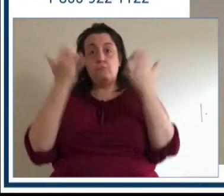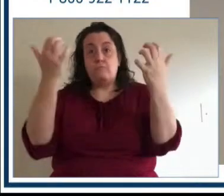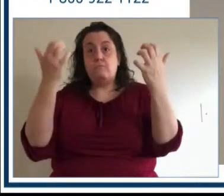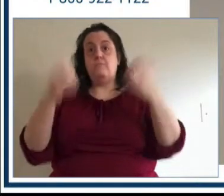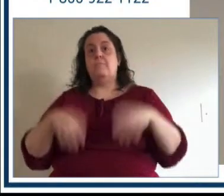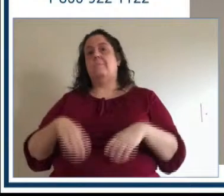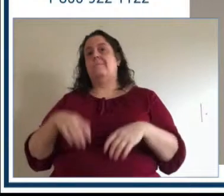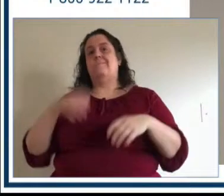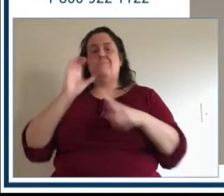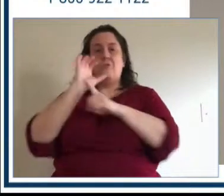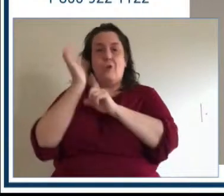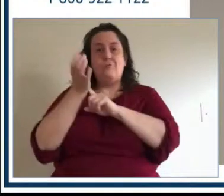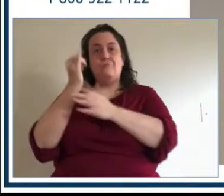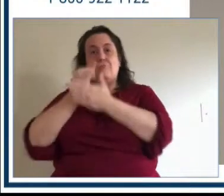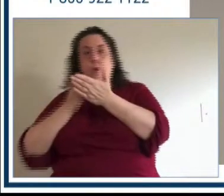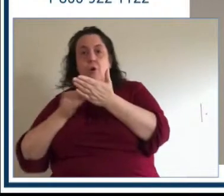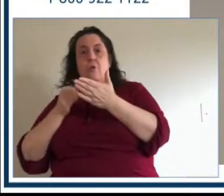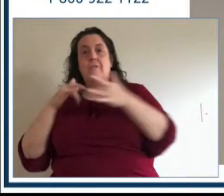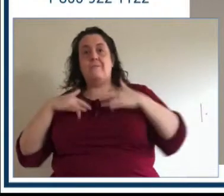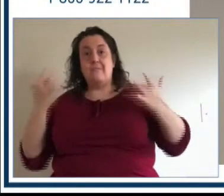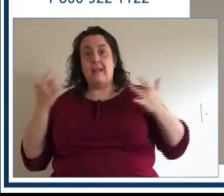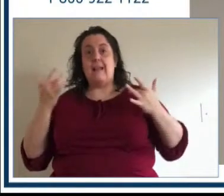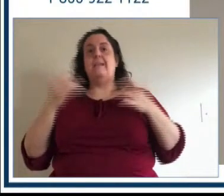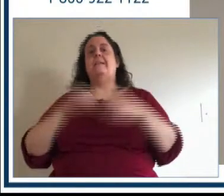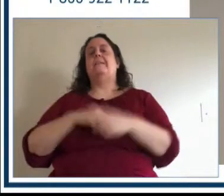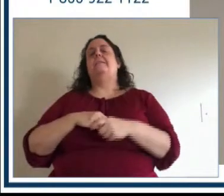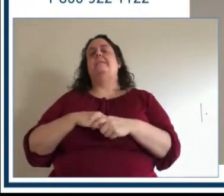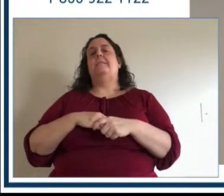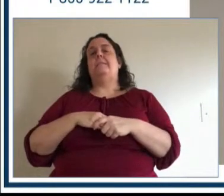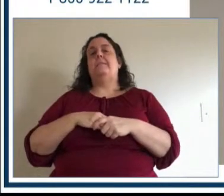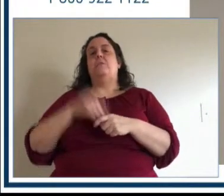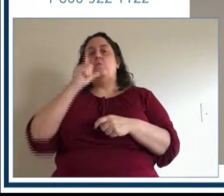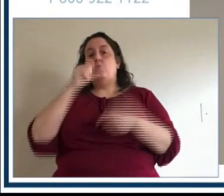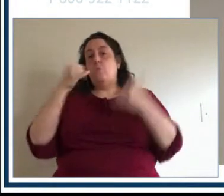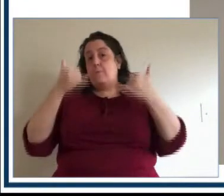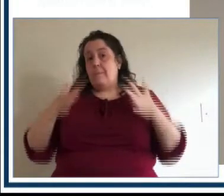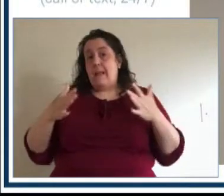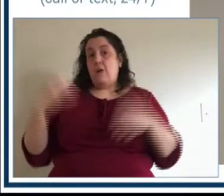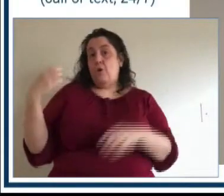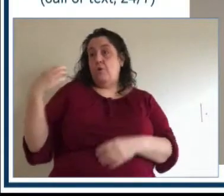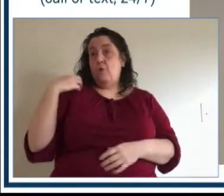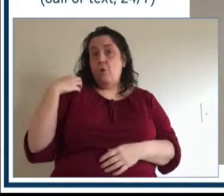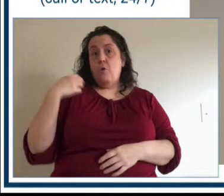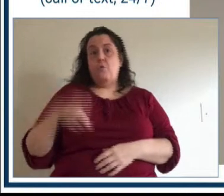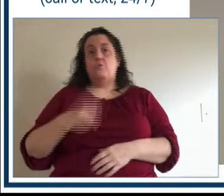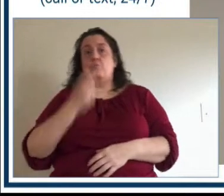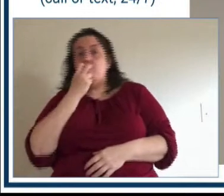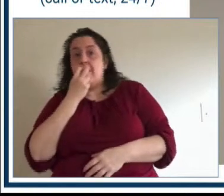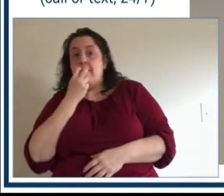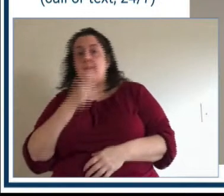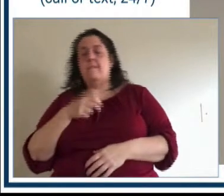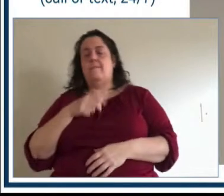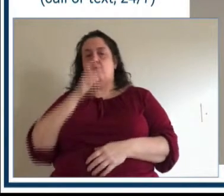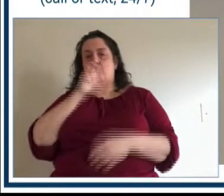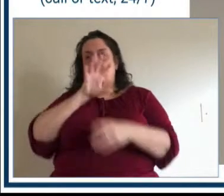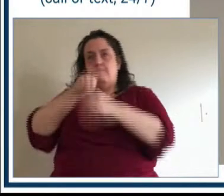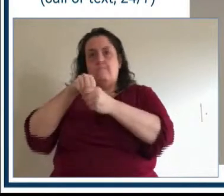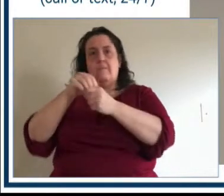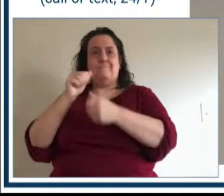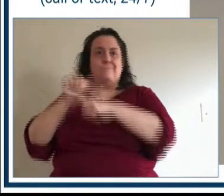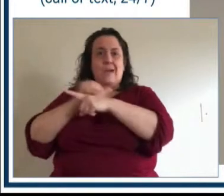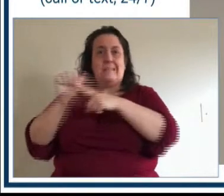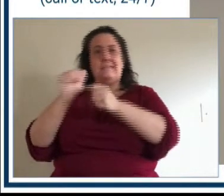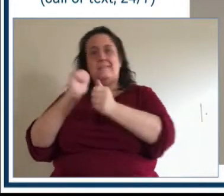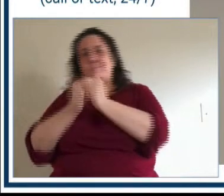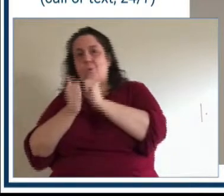events. For people like players, coaches, and referees who are participating in sports practices, games, and regular league